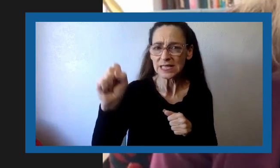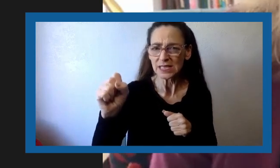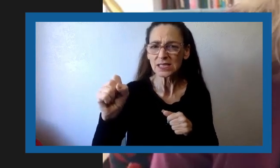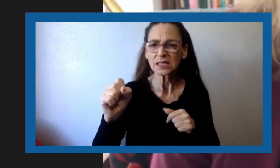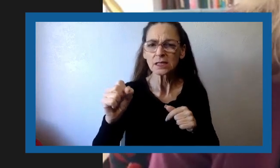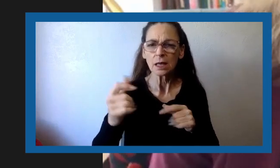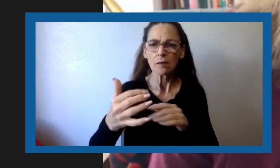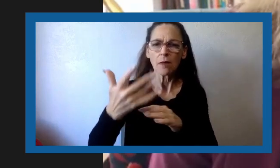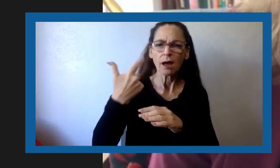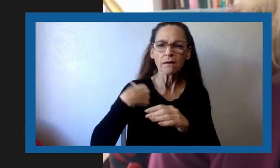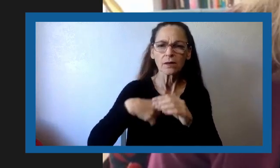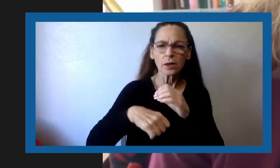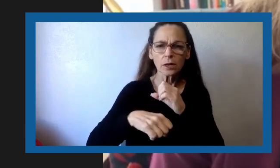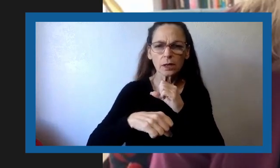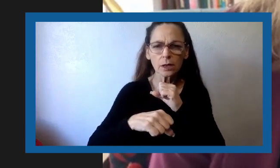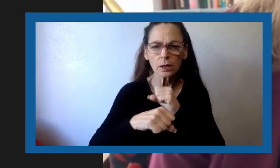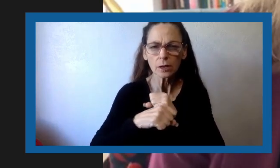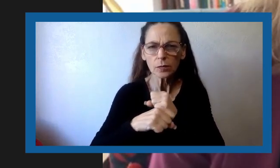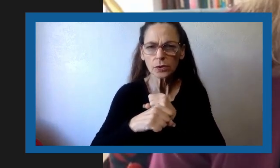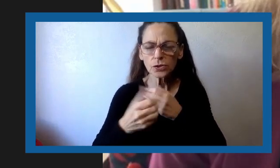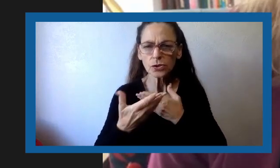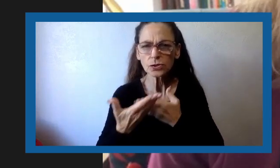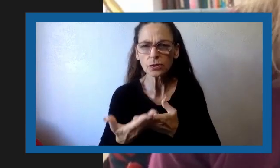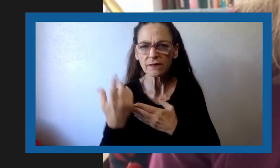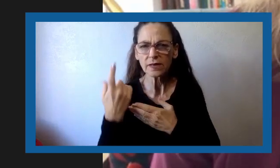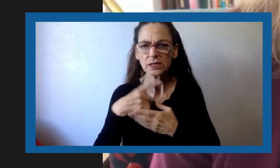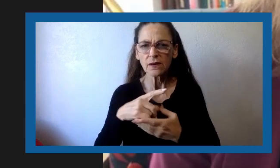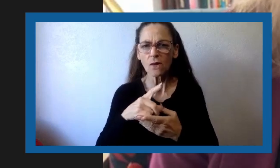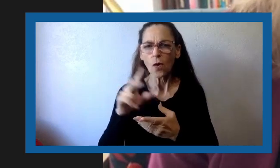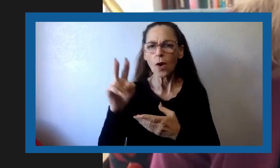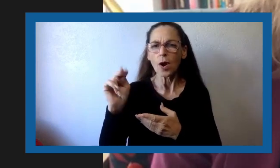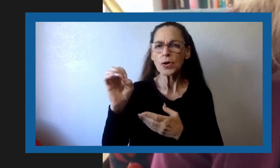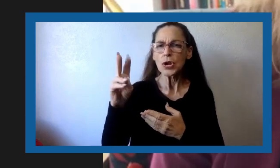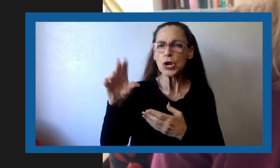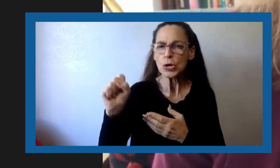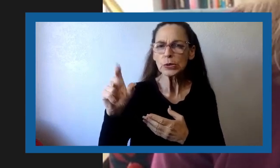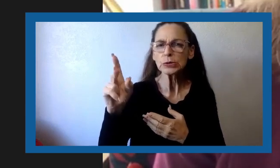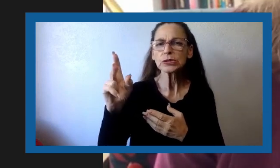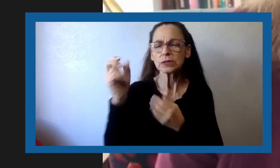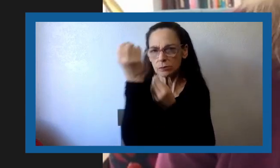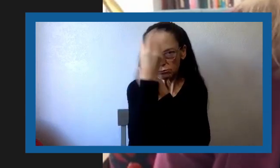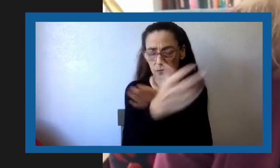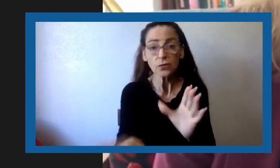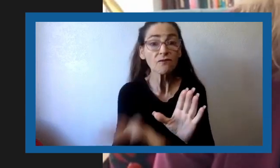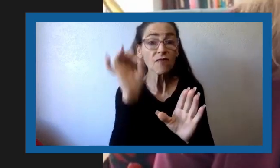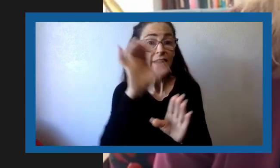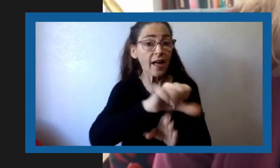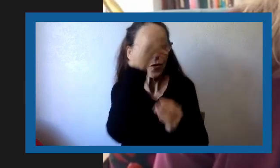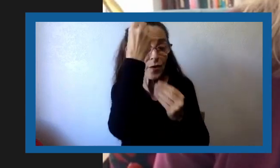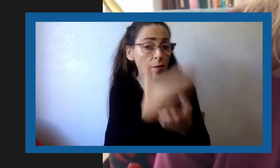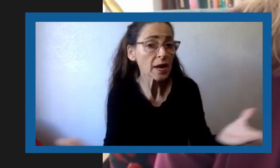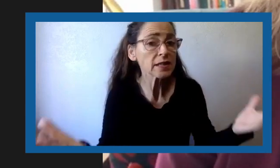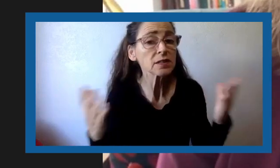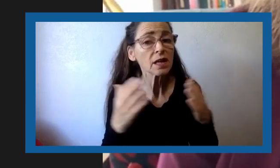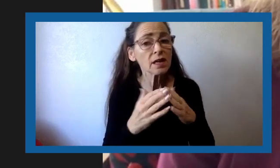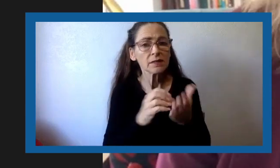time commercial service for news broadcasters and producers to find information. It was